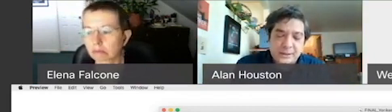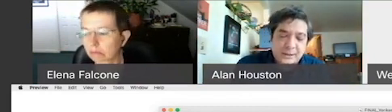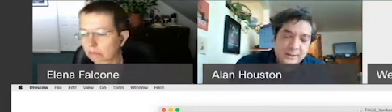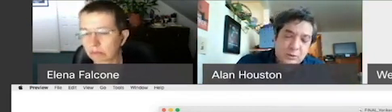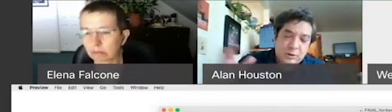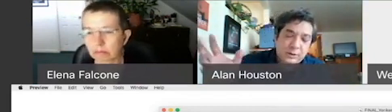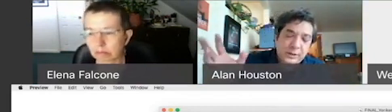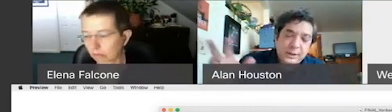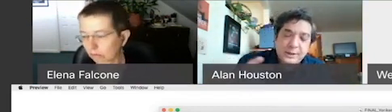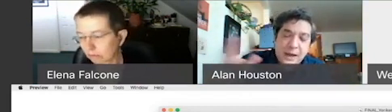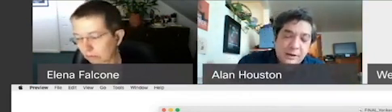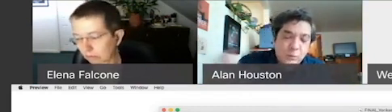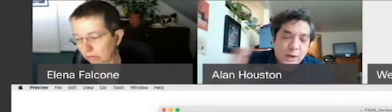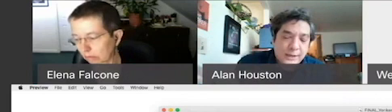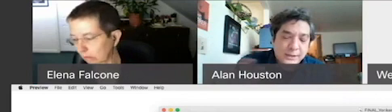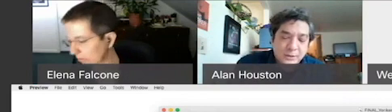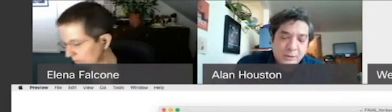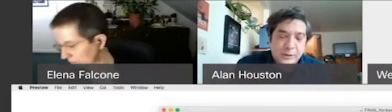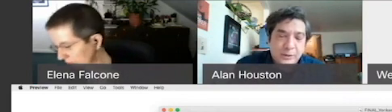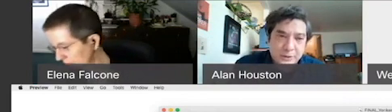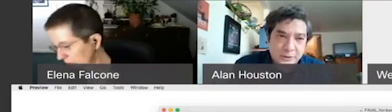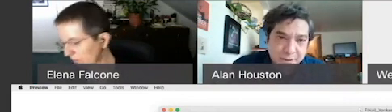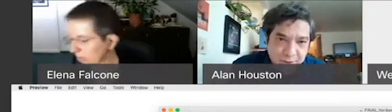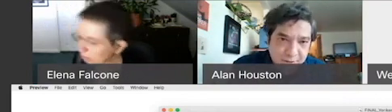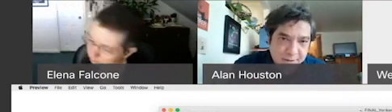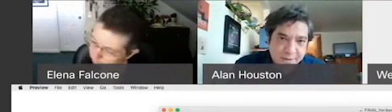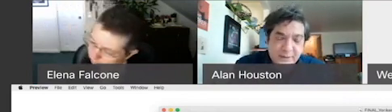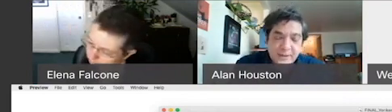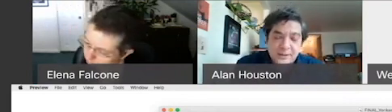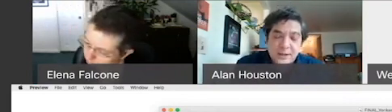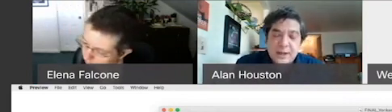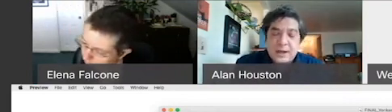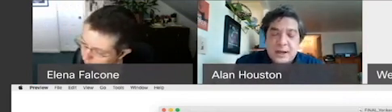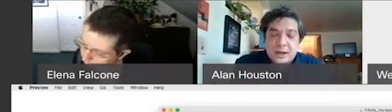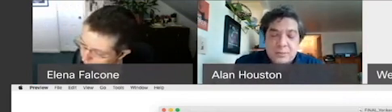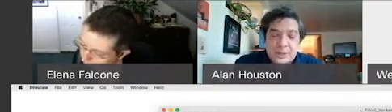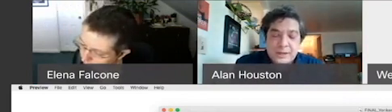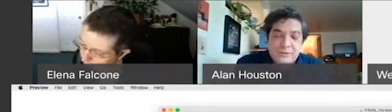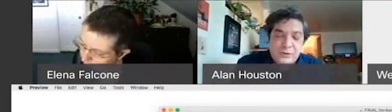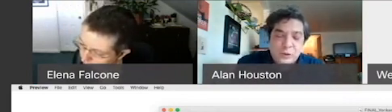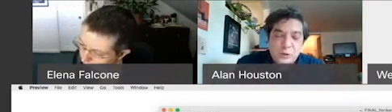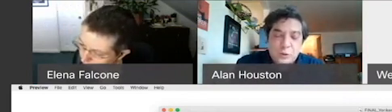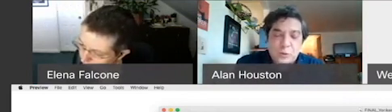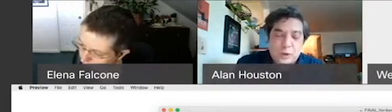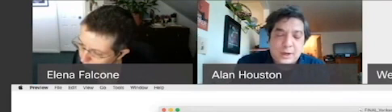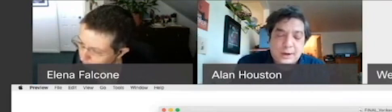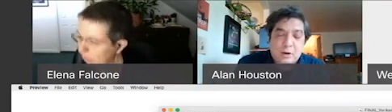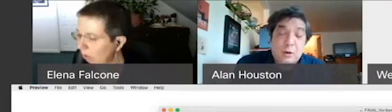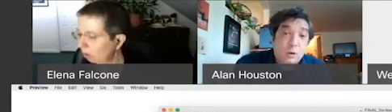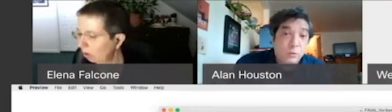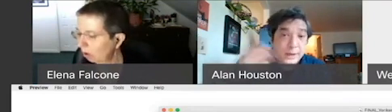all countywide interlibrary loan services are still suspended. But if you are